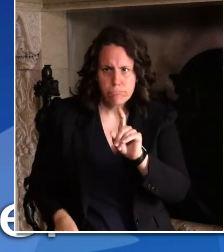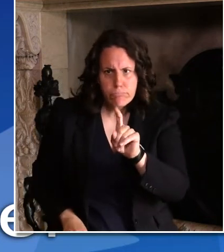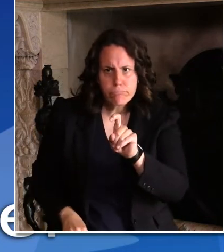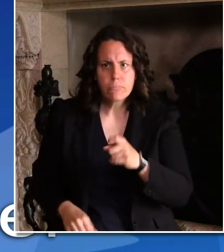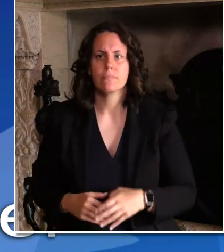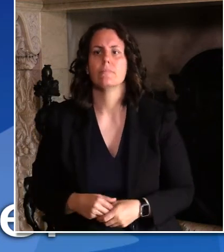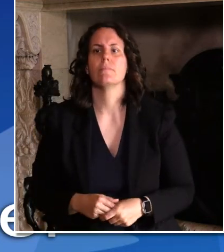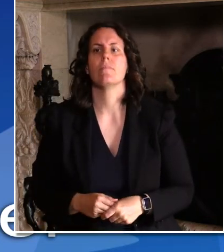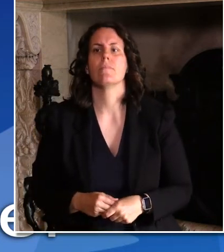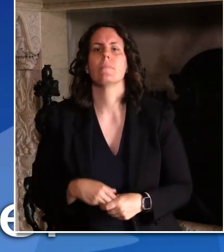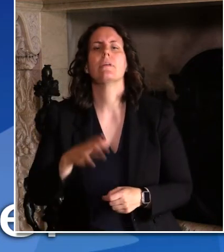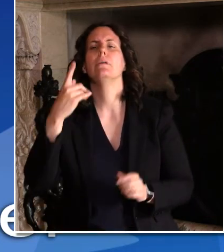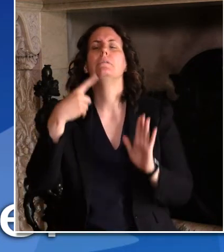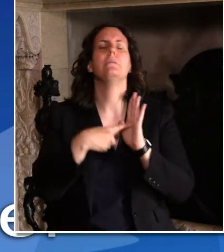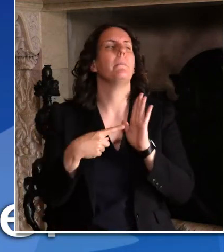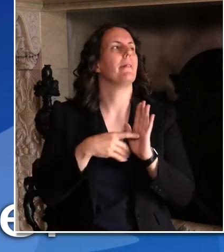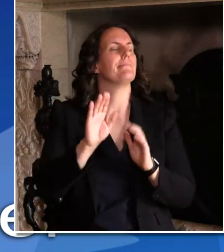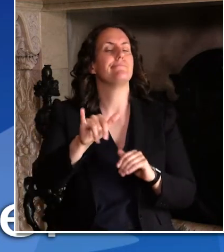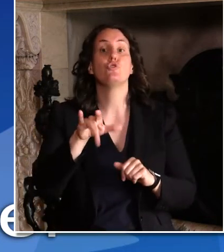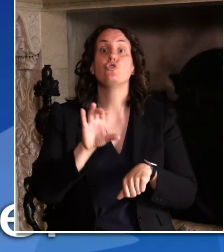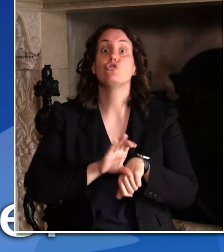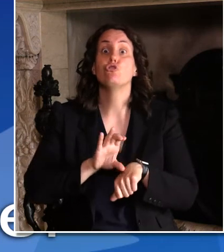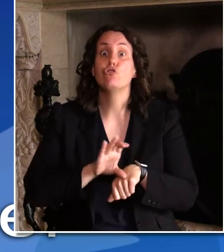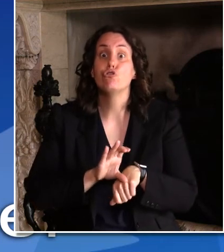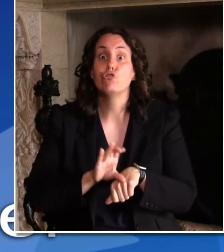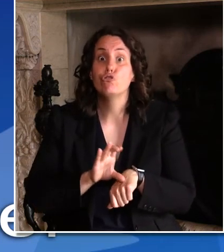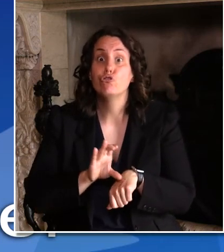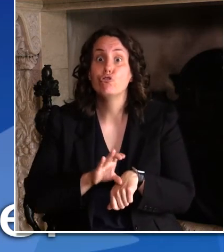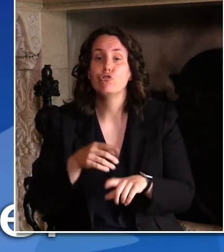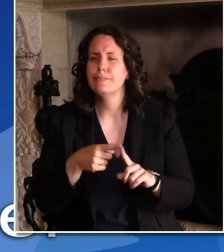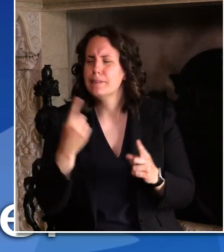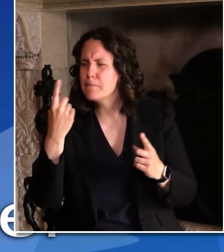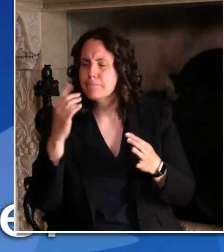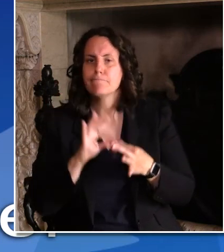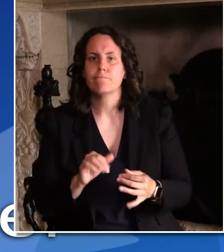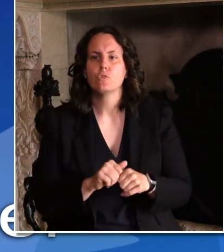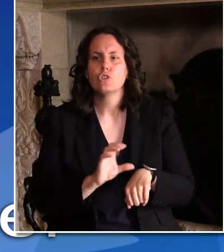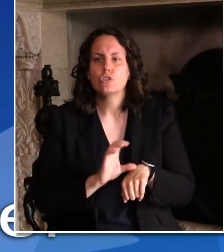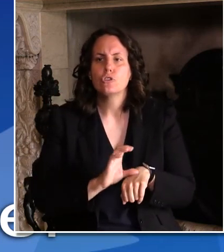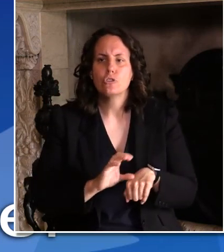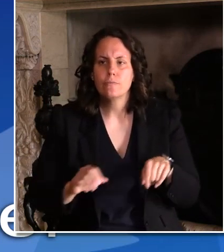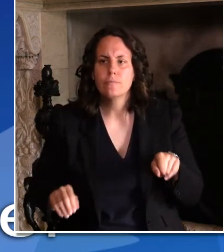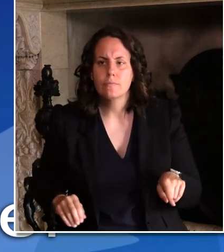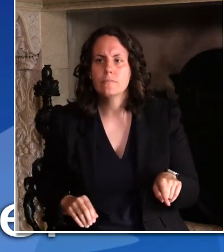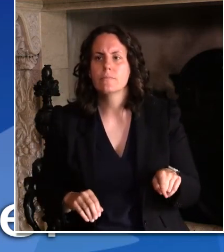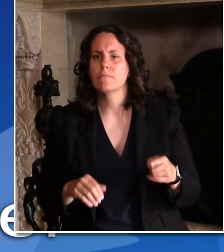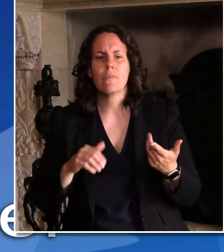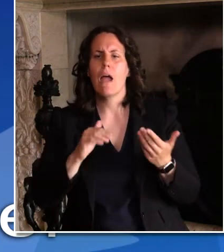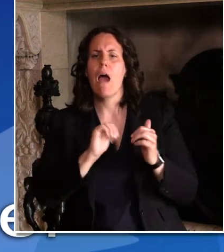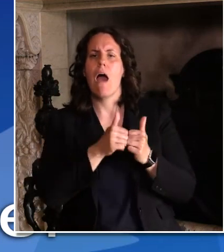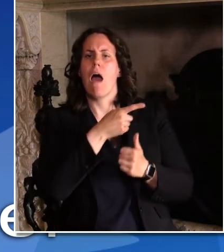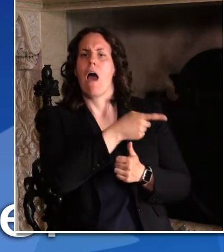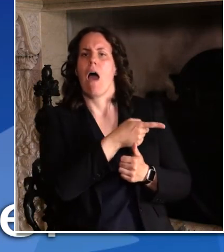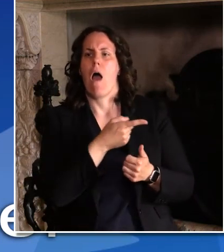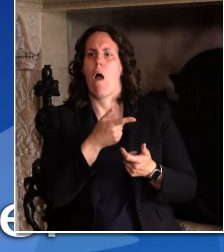that clarification, and how to deal with the situation after the Supreme Court